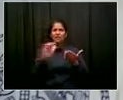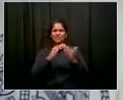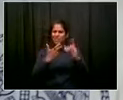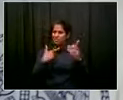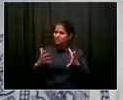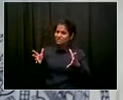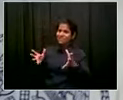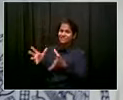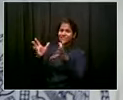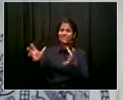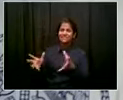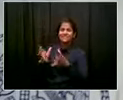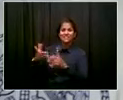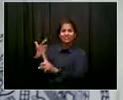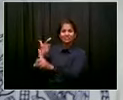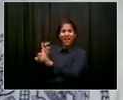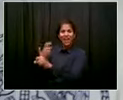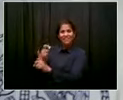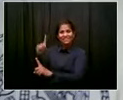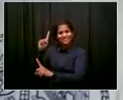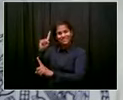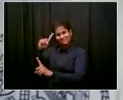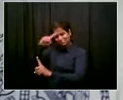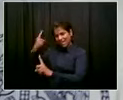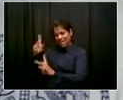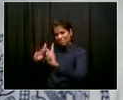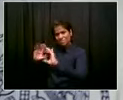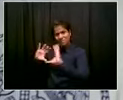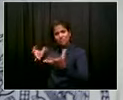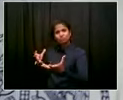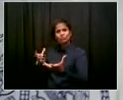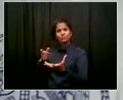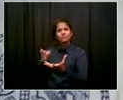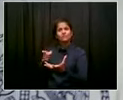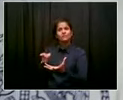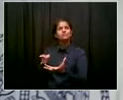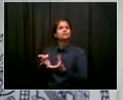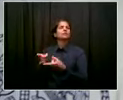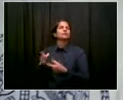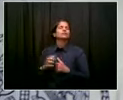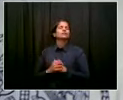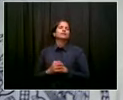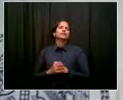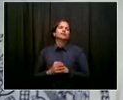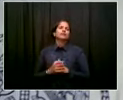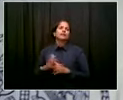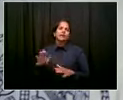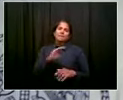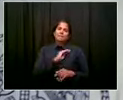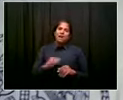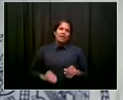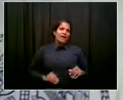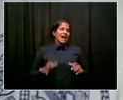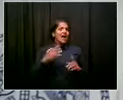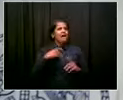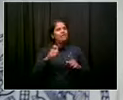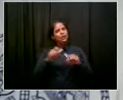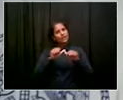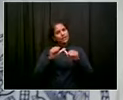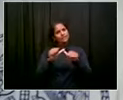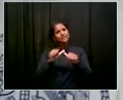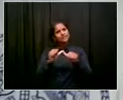jenna a non-stop effort i'll turn to dr choxy but i'll tell you um